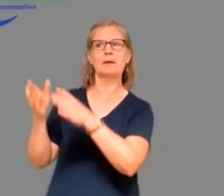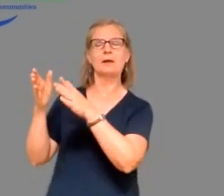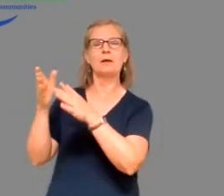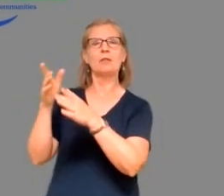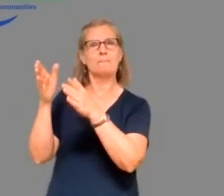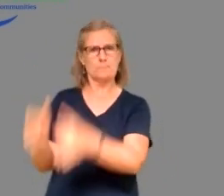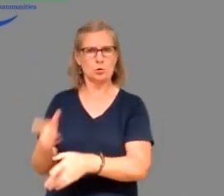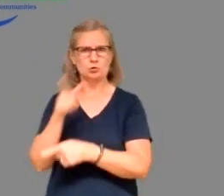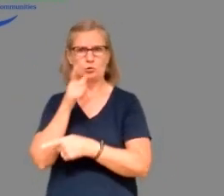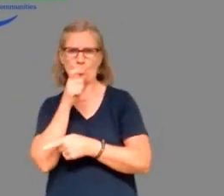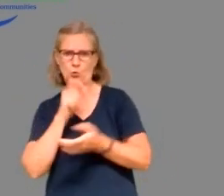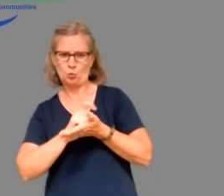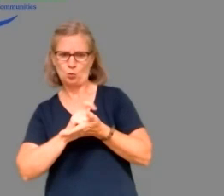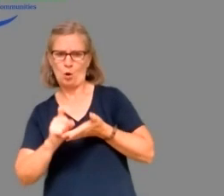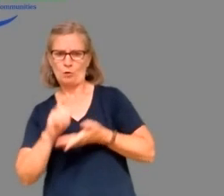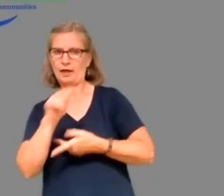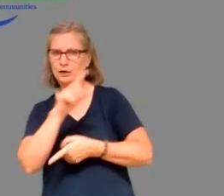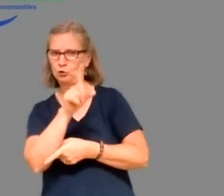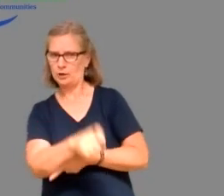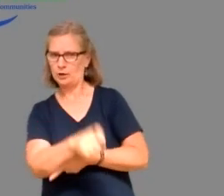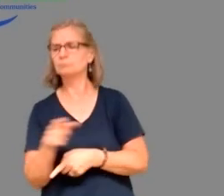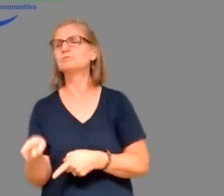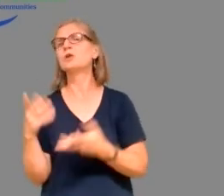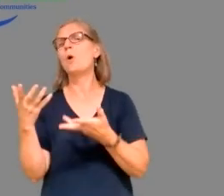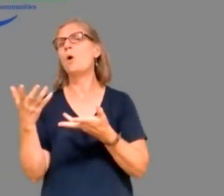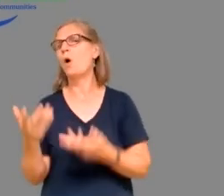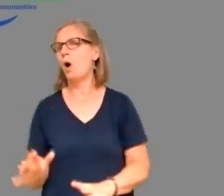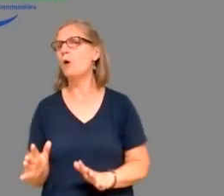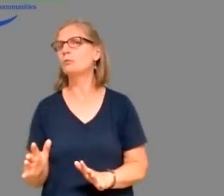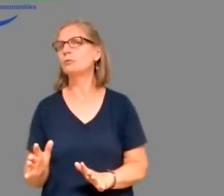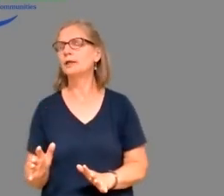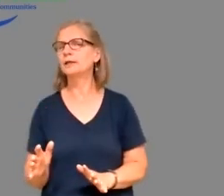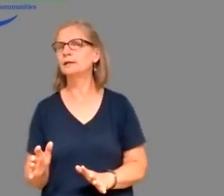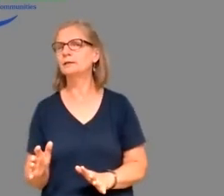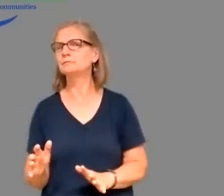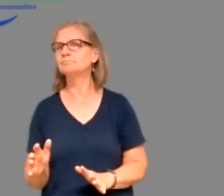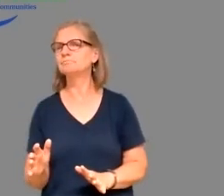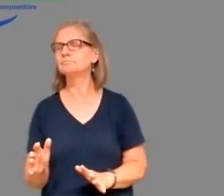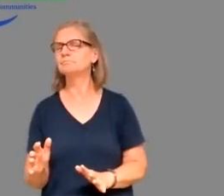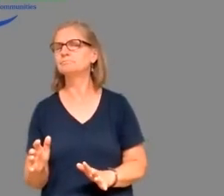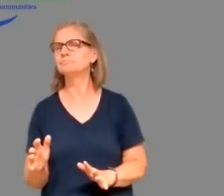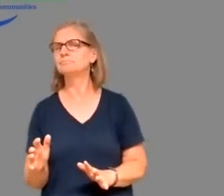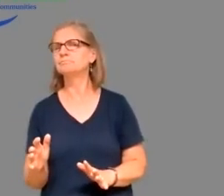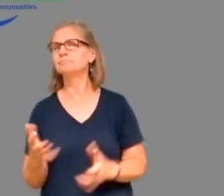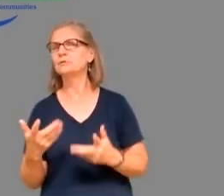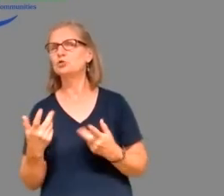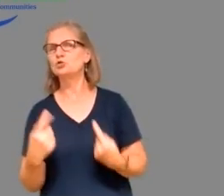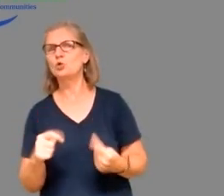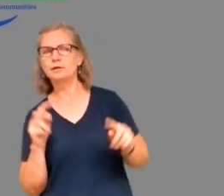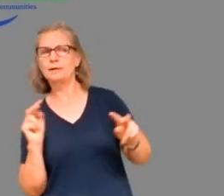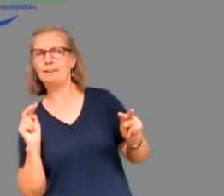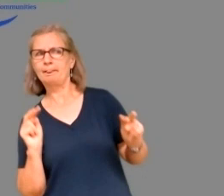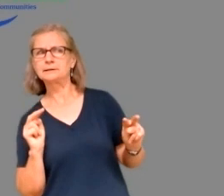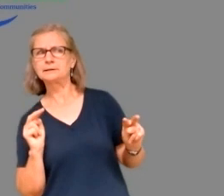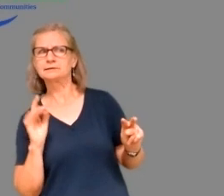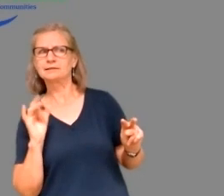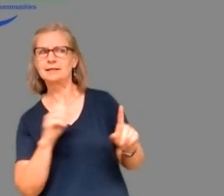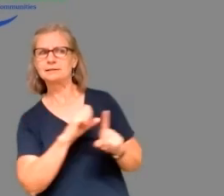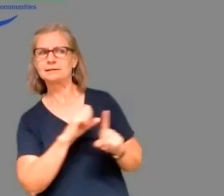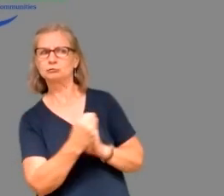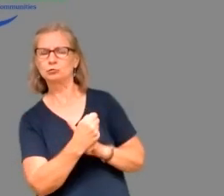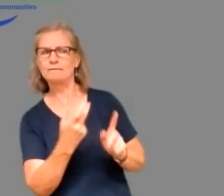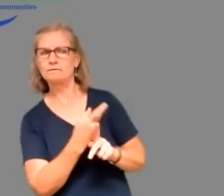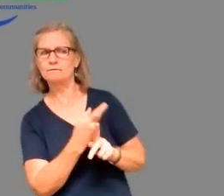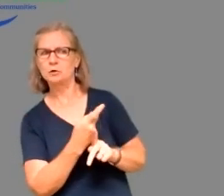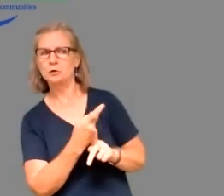question are already kind of looking at some of the resources available, just trying to get an idea about what the situation is. My best recommendation would be